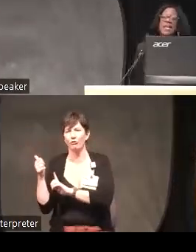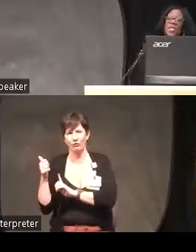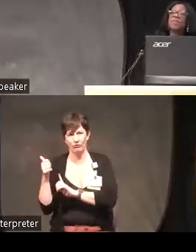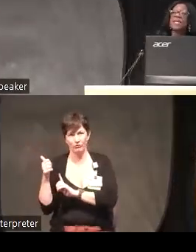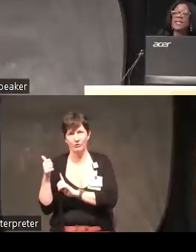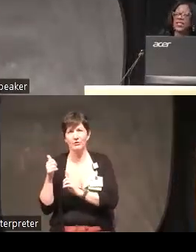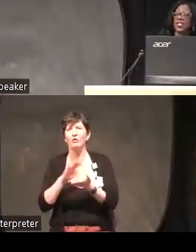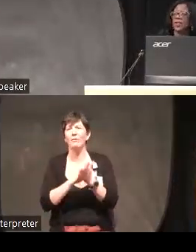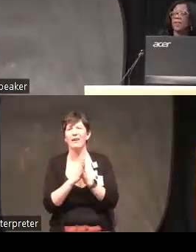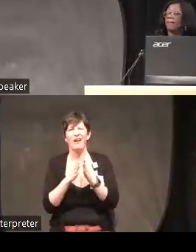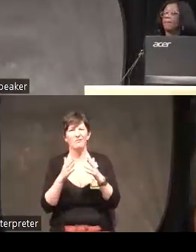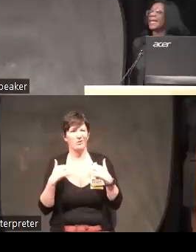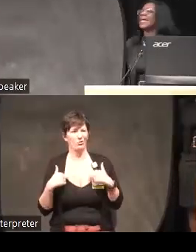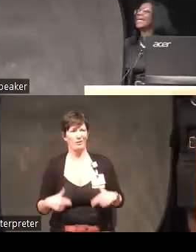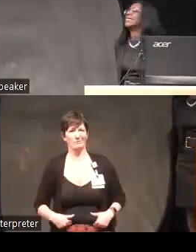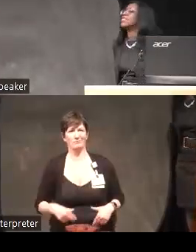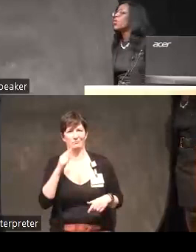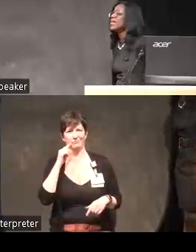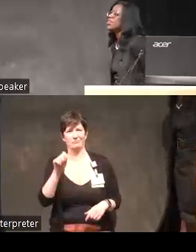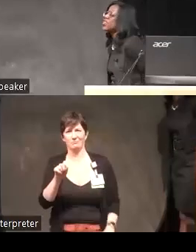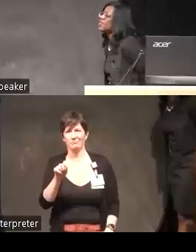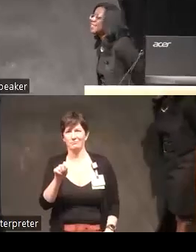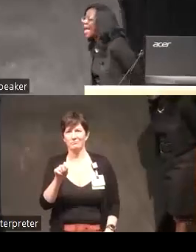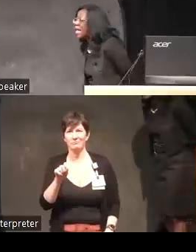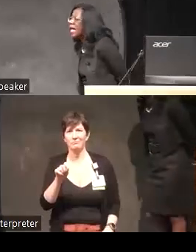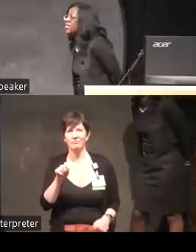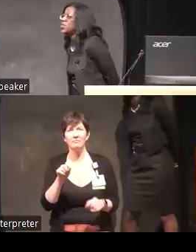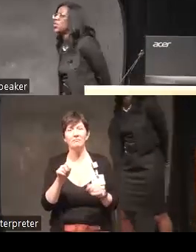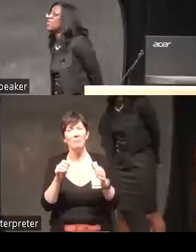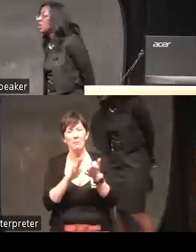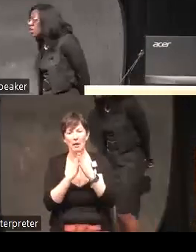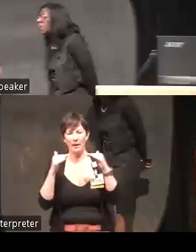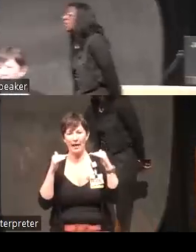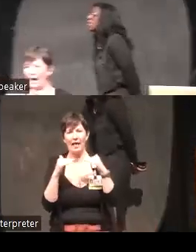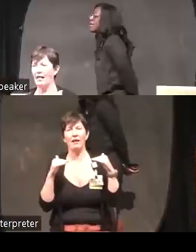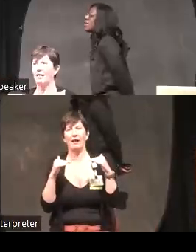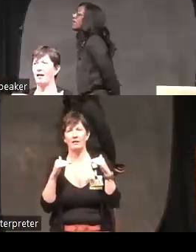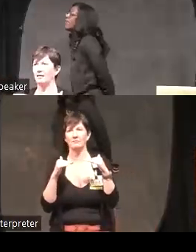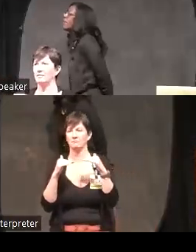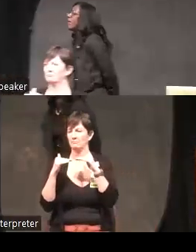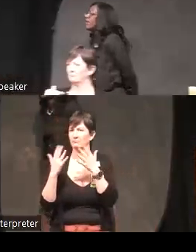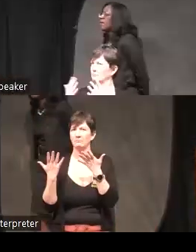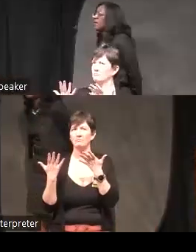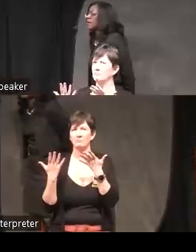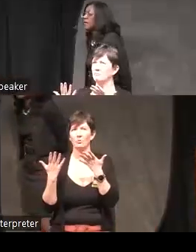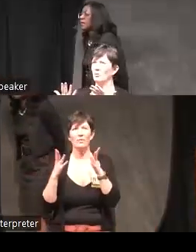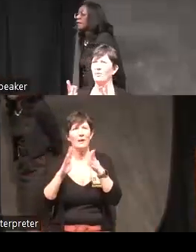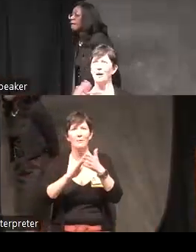become human beings to you. Subordinate yourself as an ally to the community that you're unfamiliar